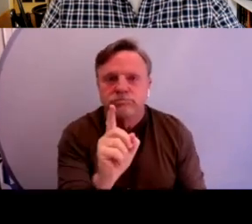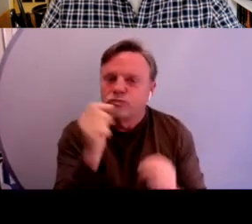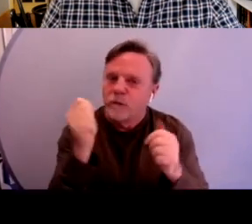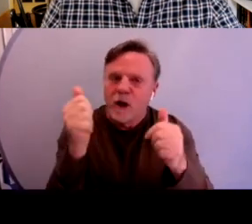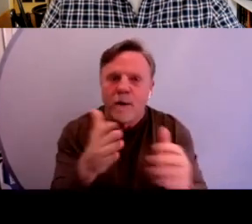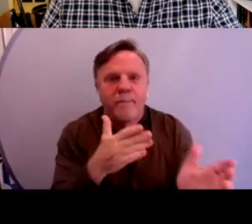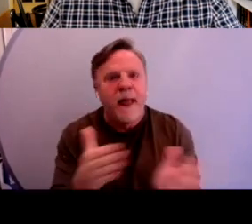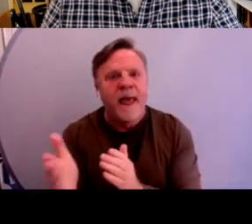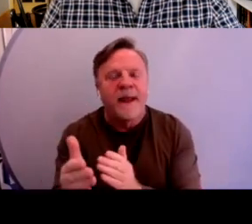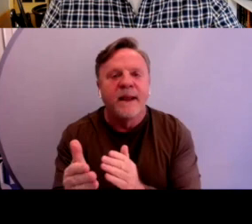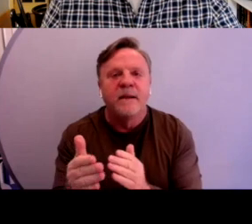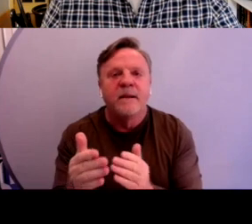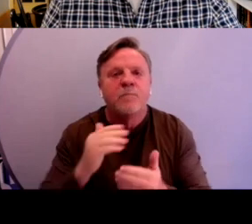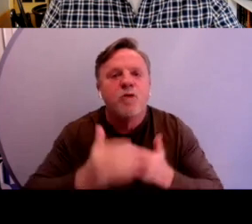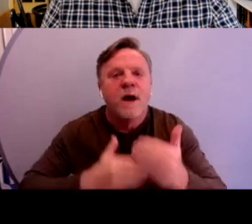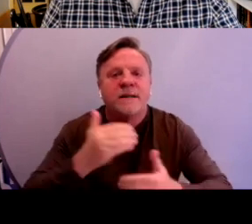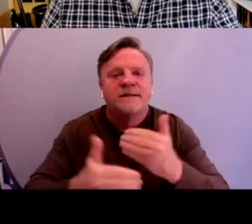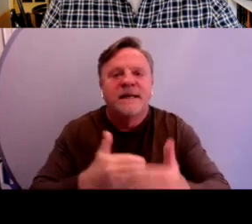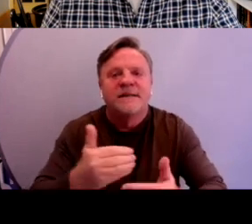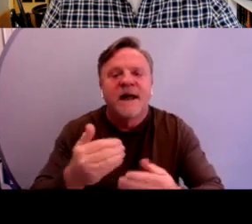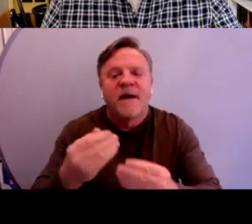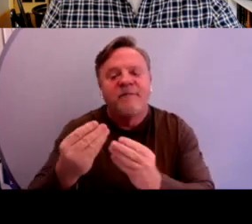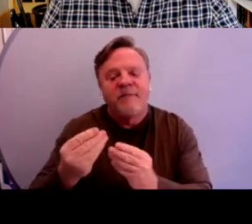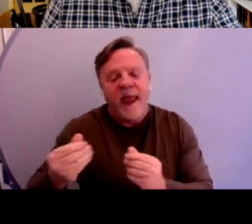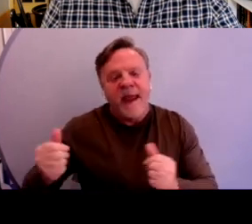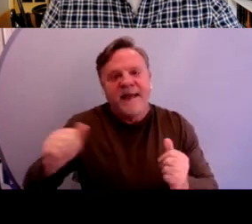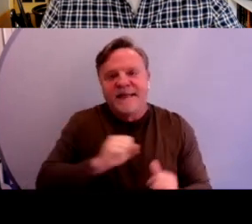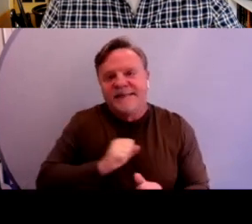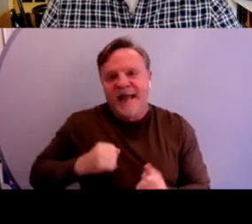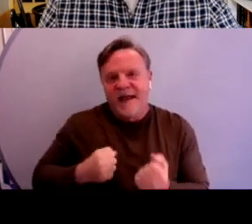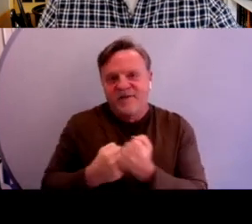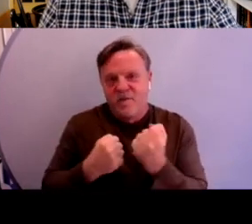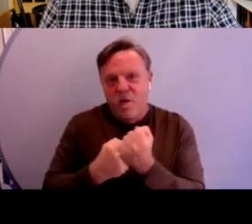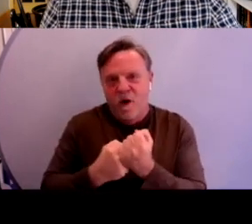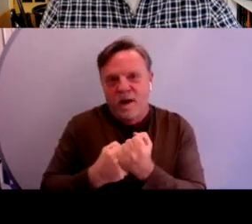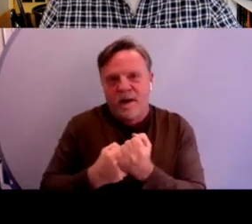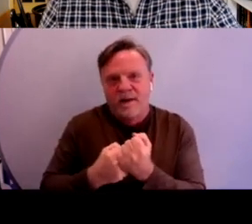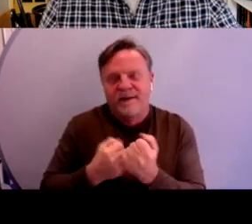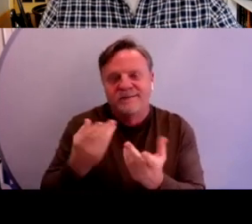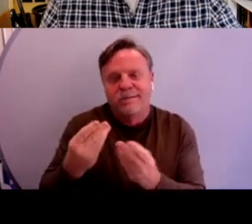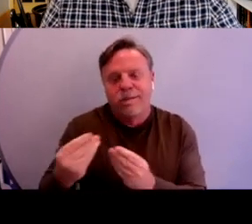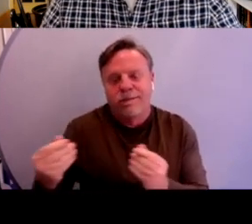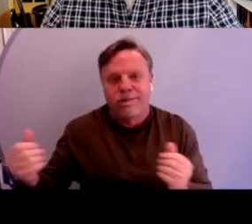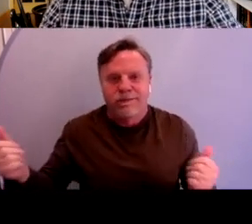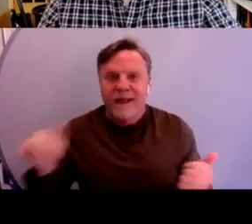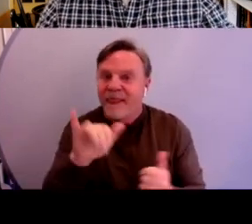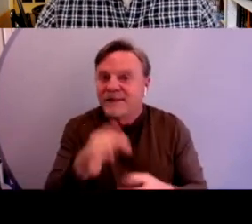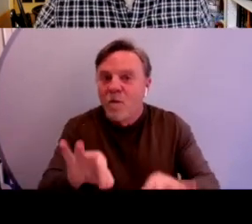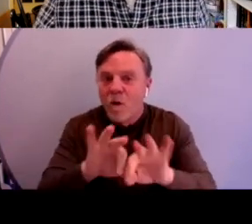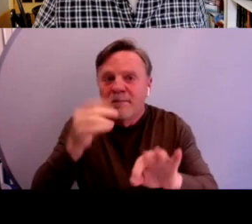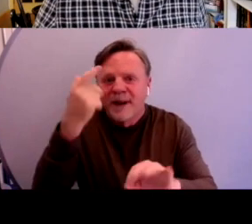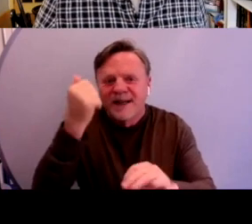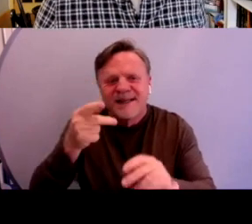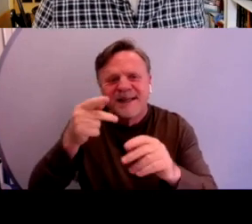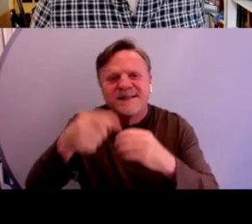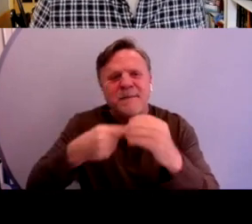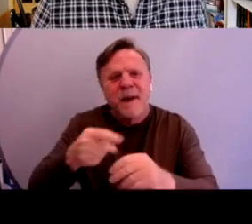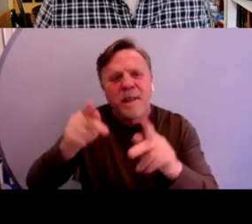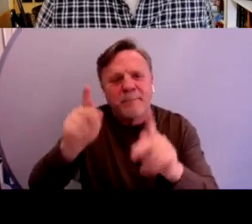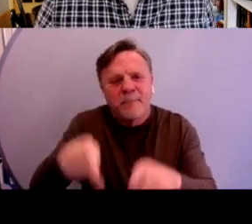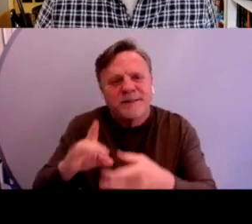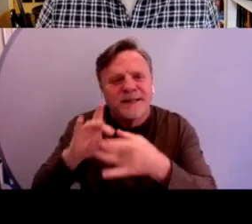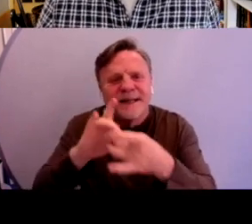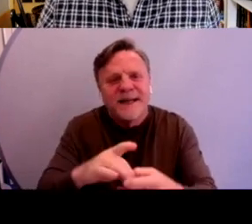a process of fading staff support, which is really important because it is about the person connecting to their own